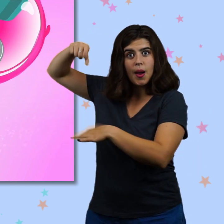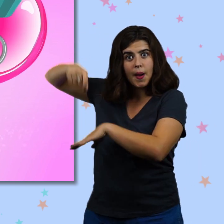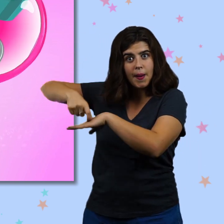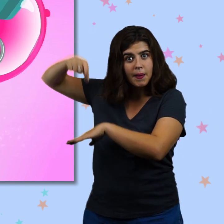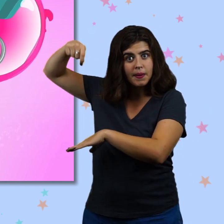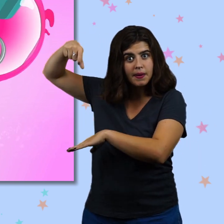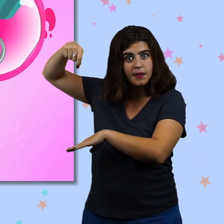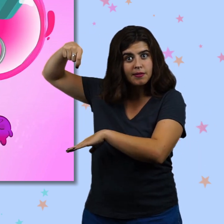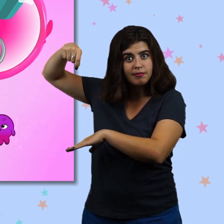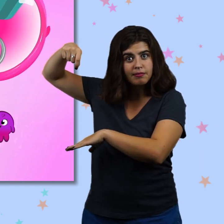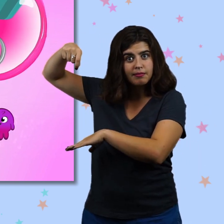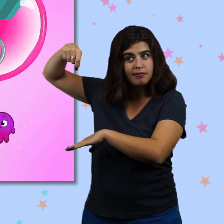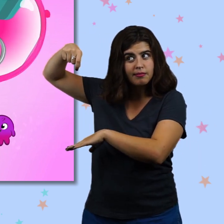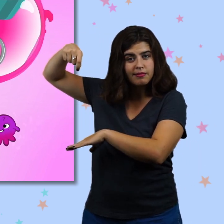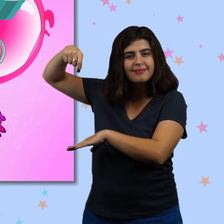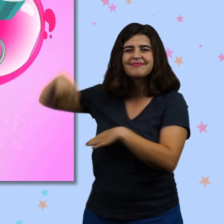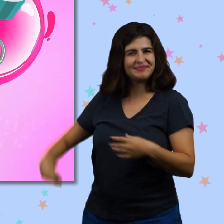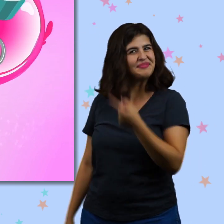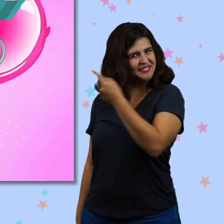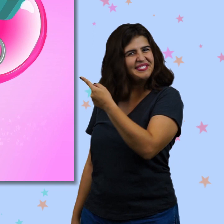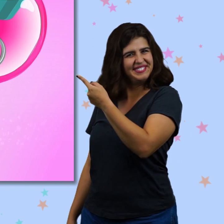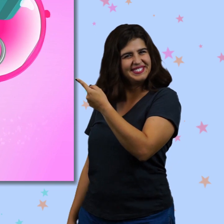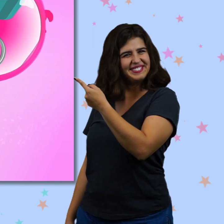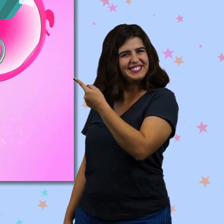Or a hook like the one on the claw machine?